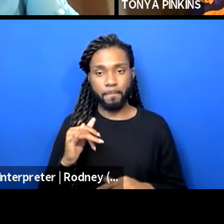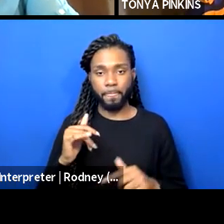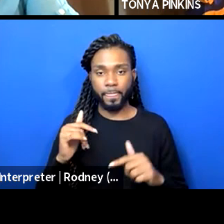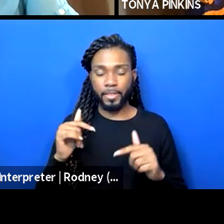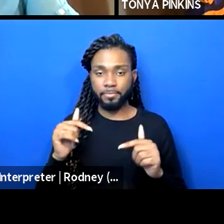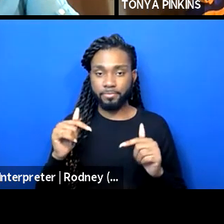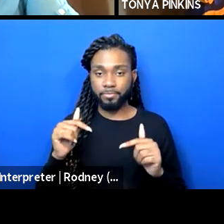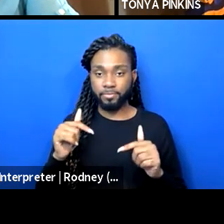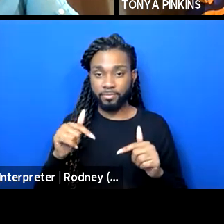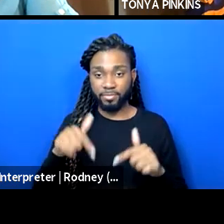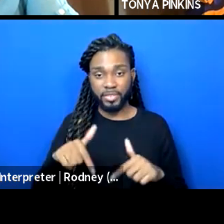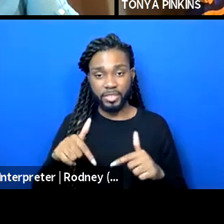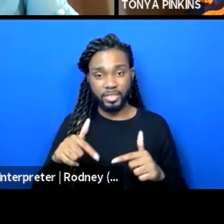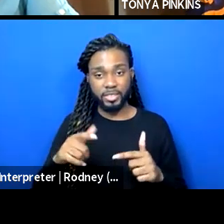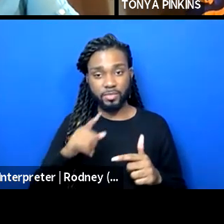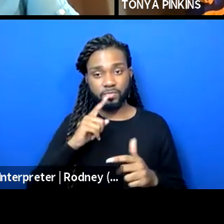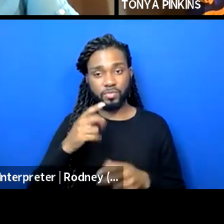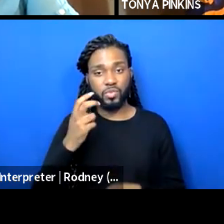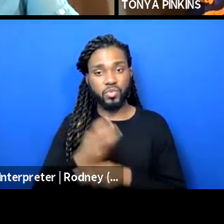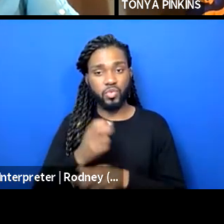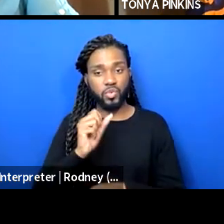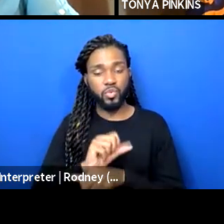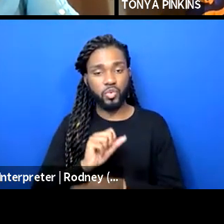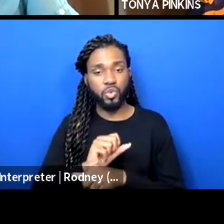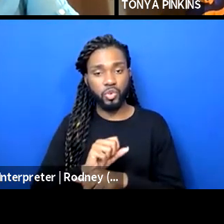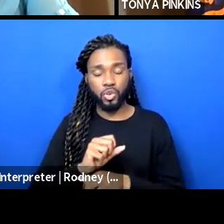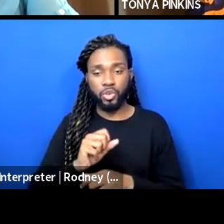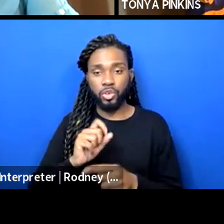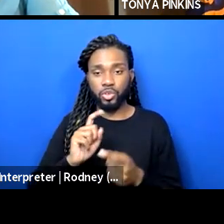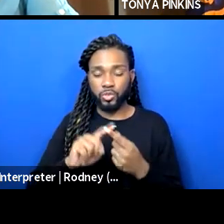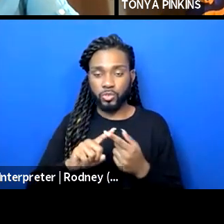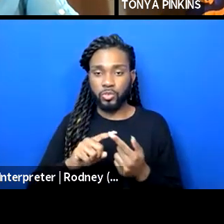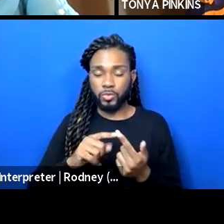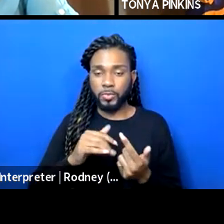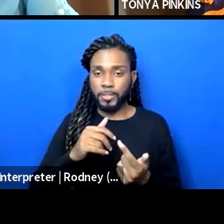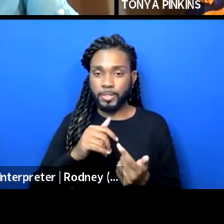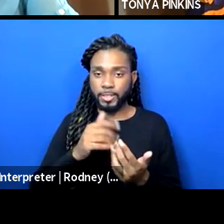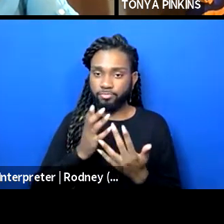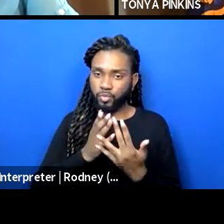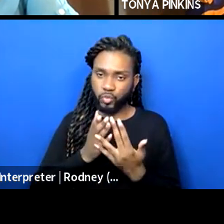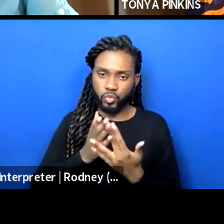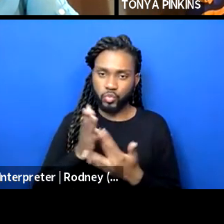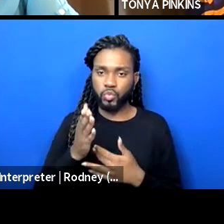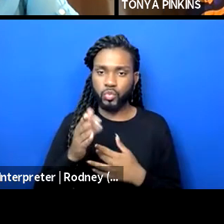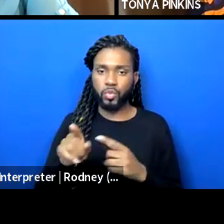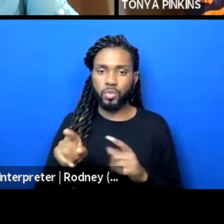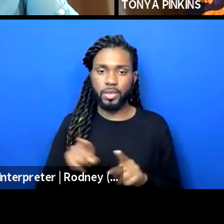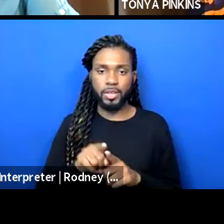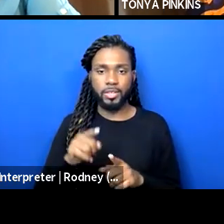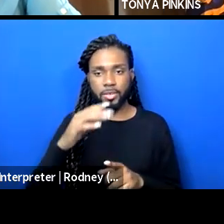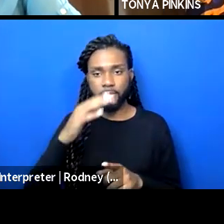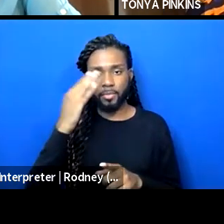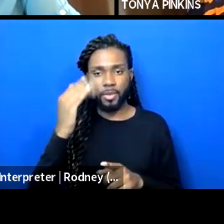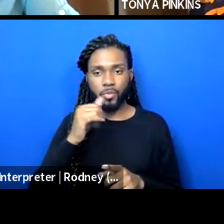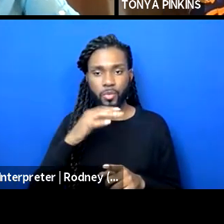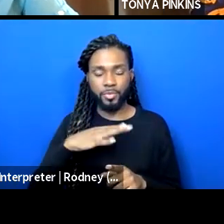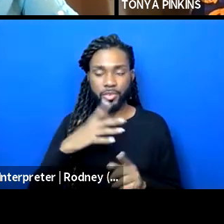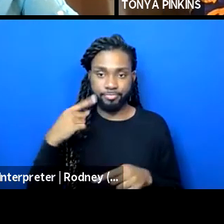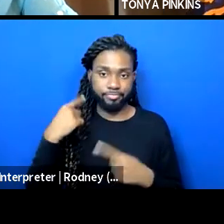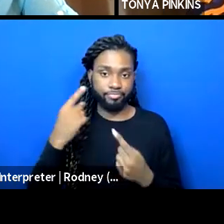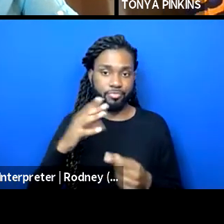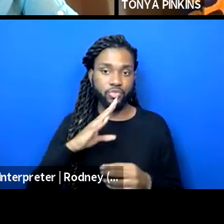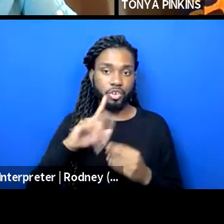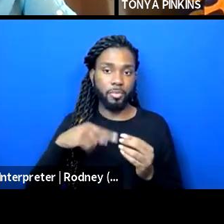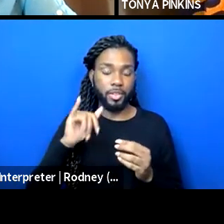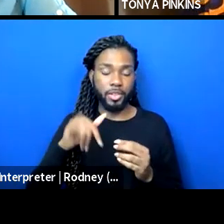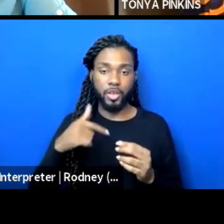it is hard work to get through as a Black woman. We've all been talking about that. We create